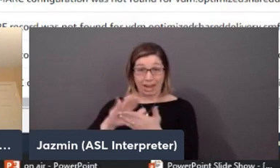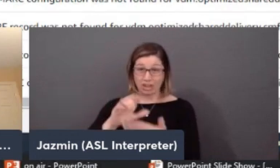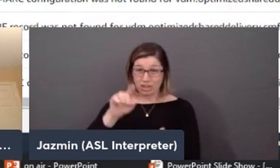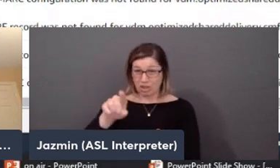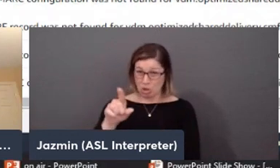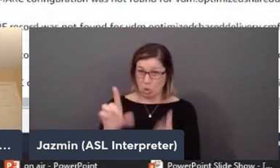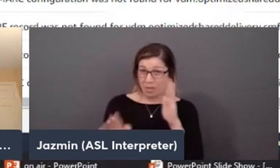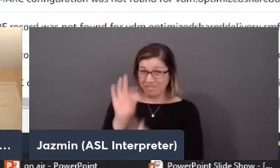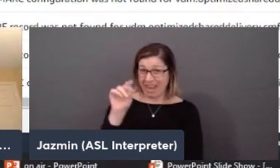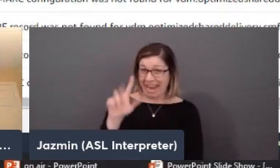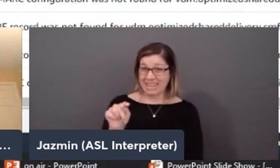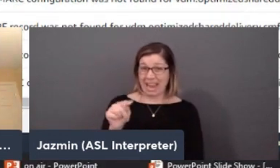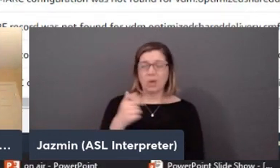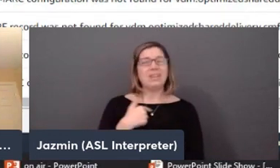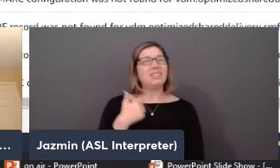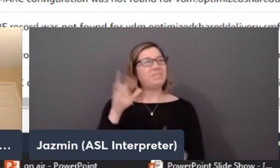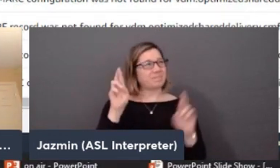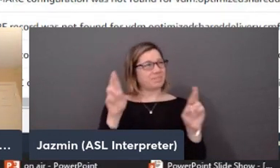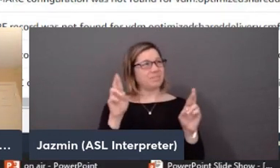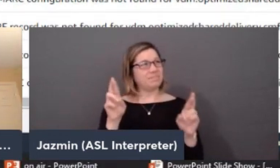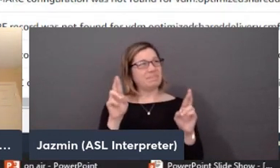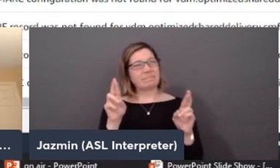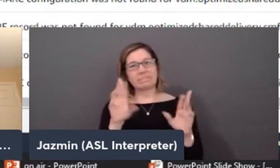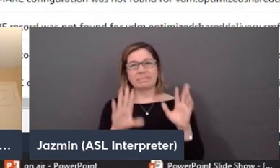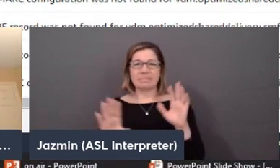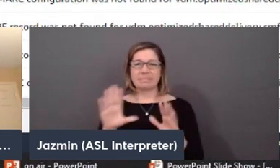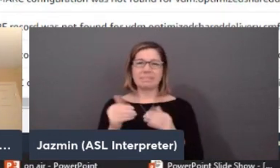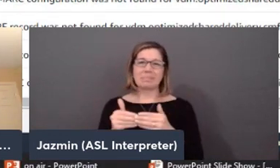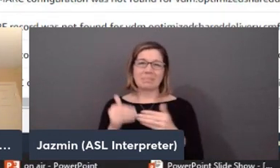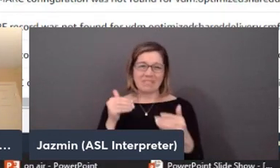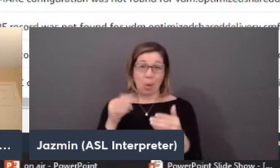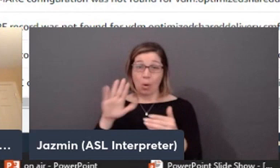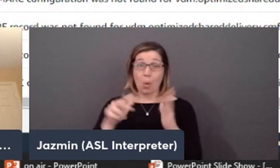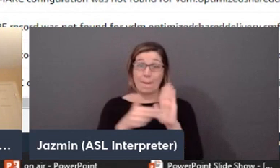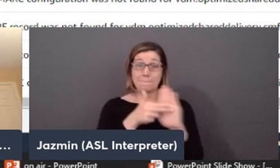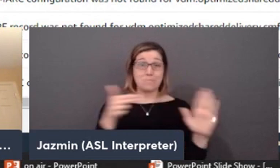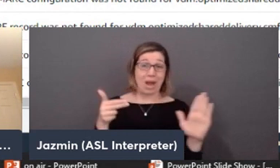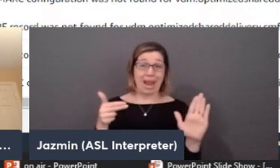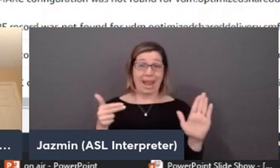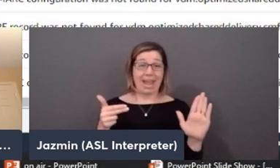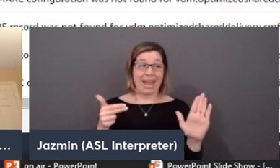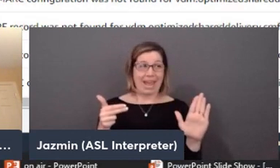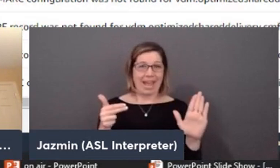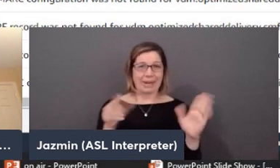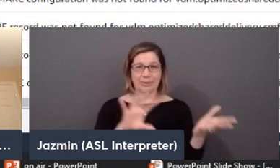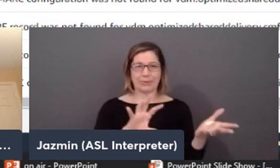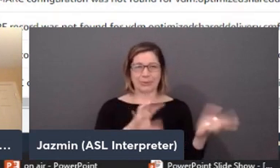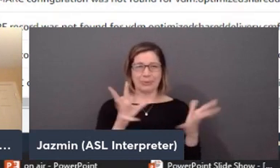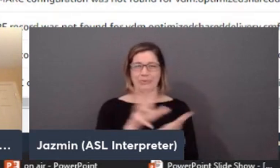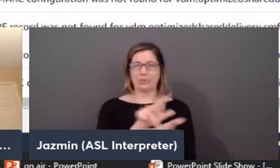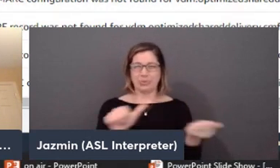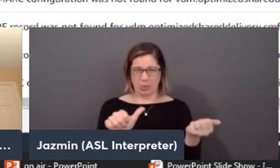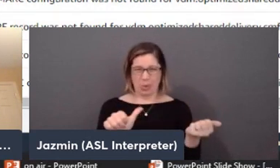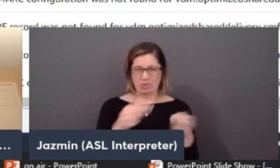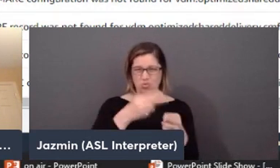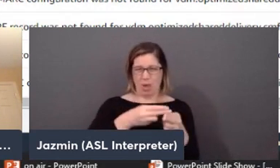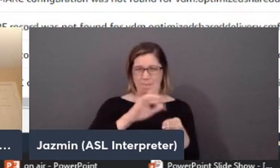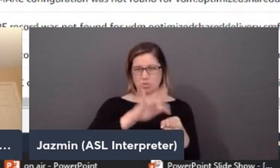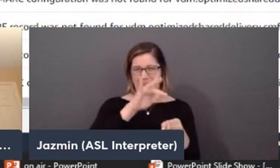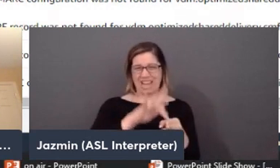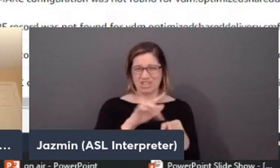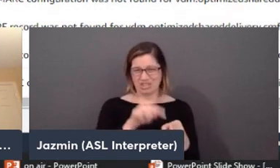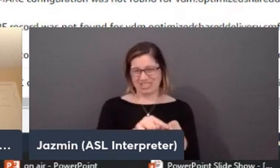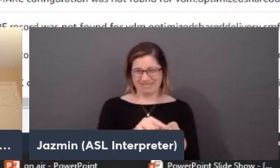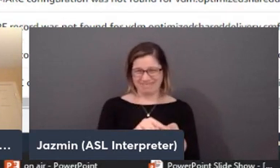have to benchmark this, but the hope would be you'd discover it before your brand was given any significant reputation damage. It would take time to repair. Some of